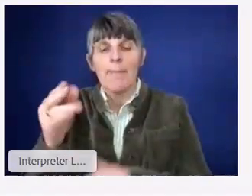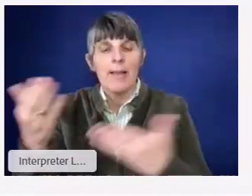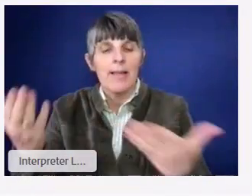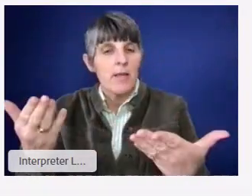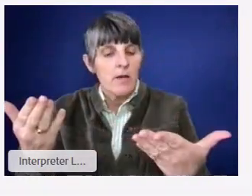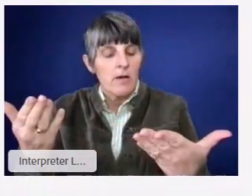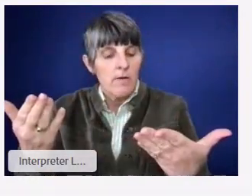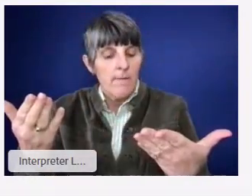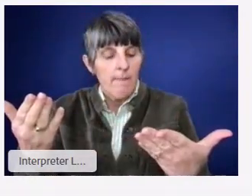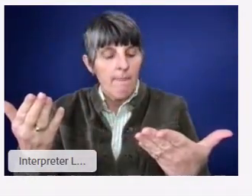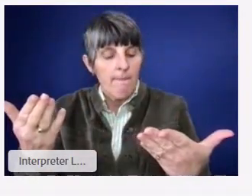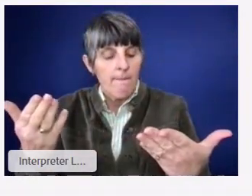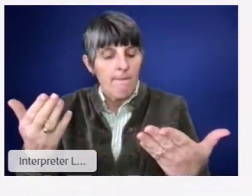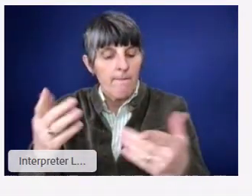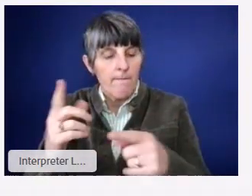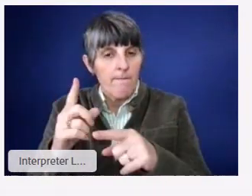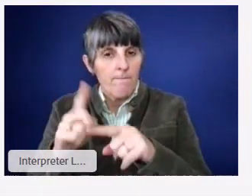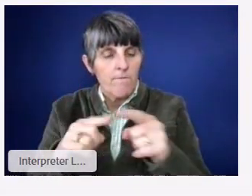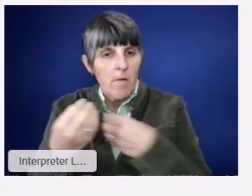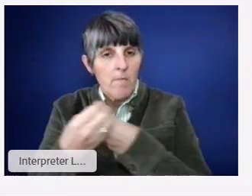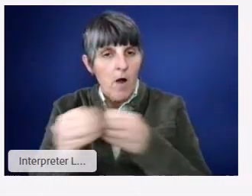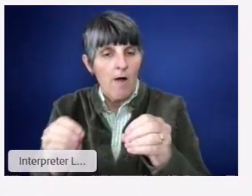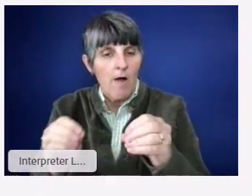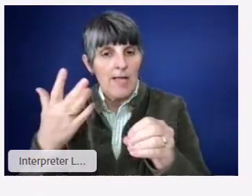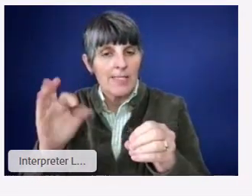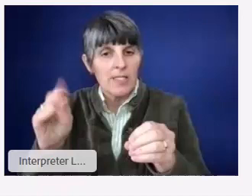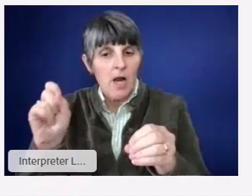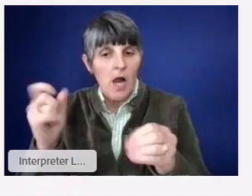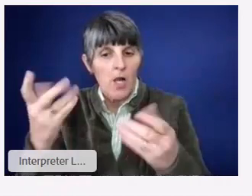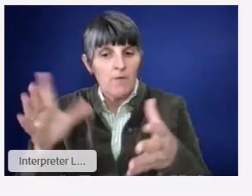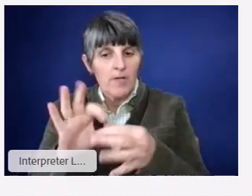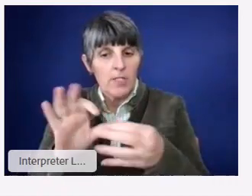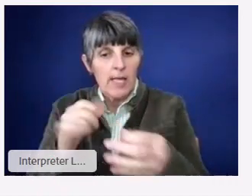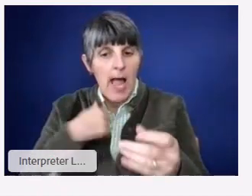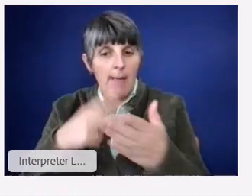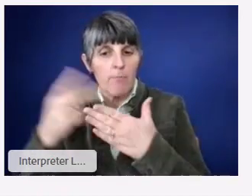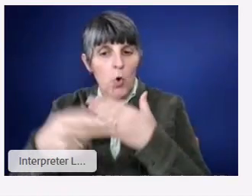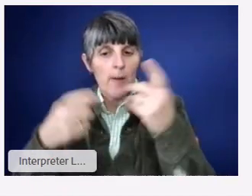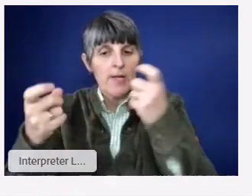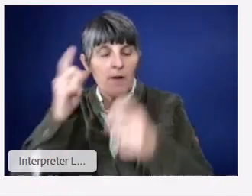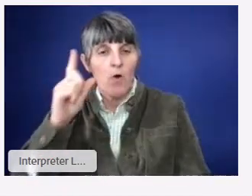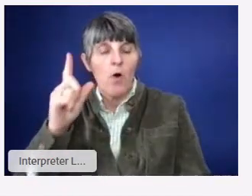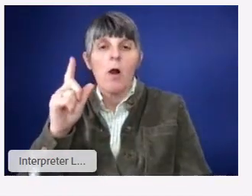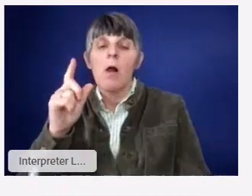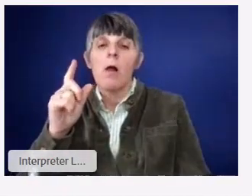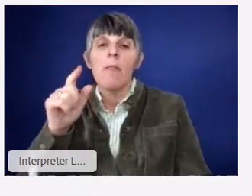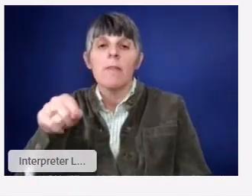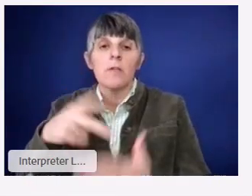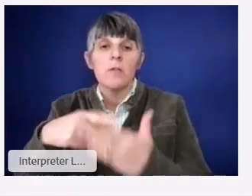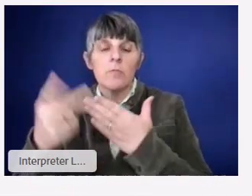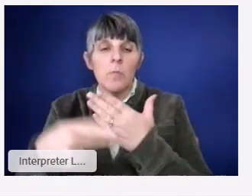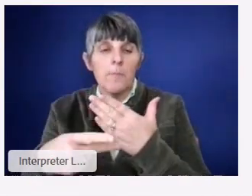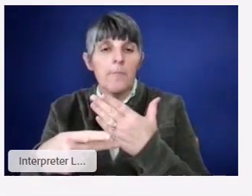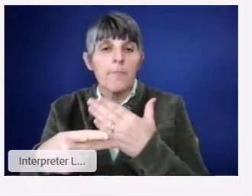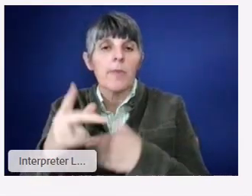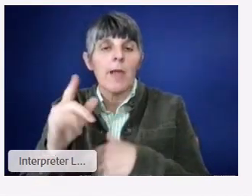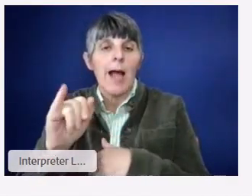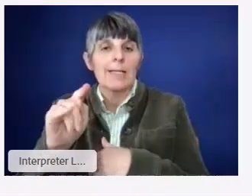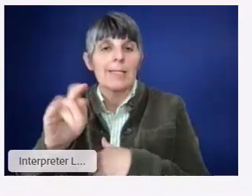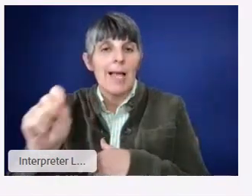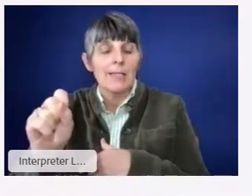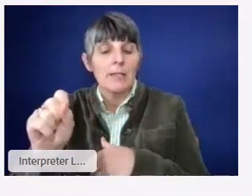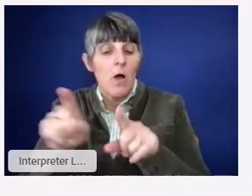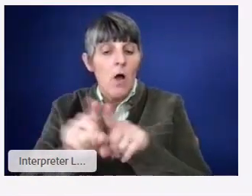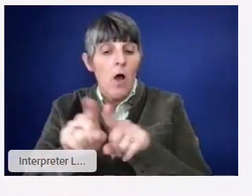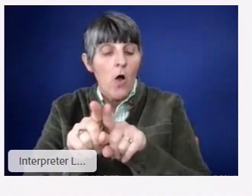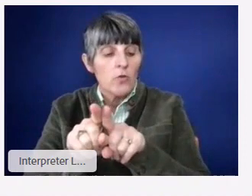Office, and as Carlos mentioned, I'm a program manager for the ITS for Underserved program. I'm also lead for